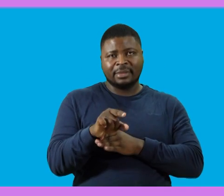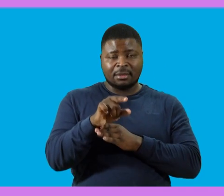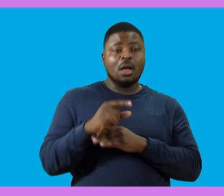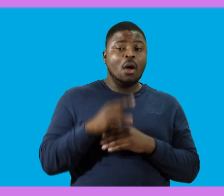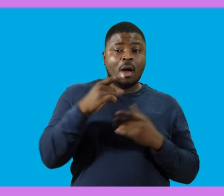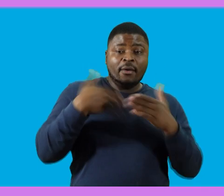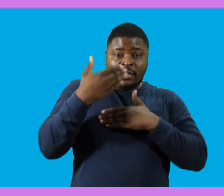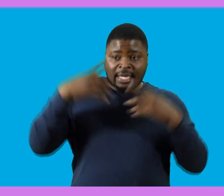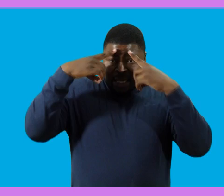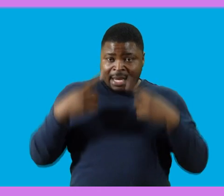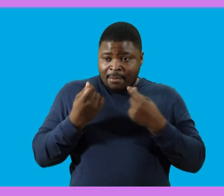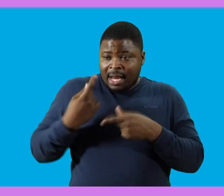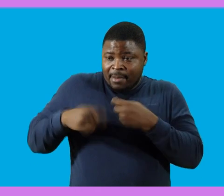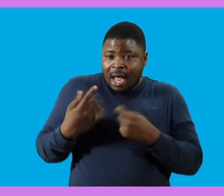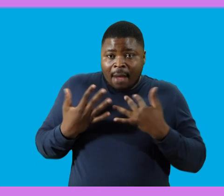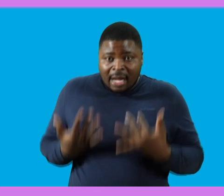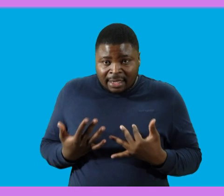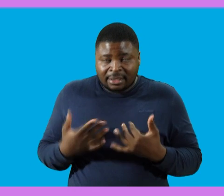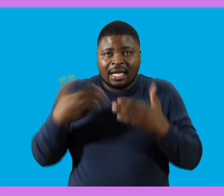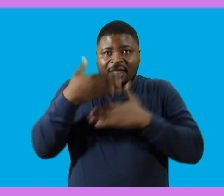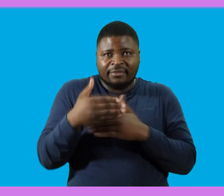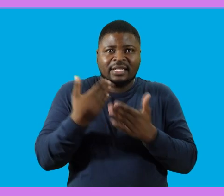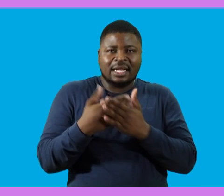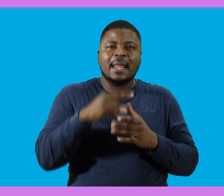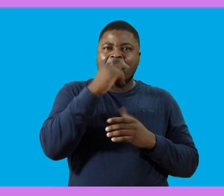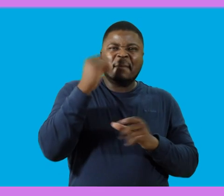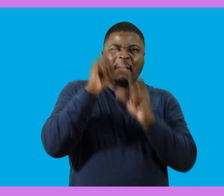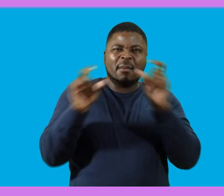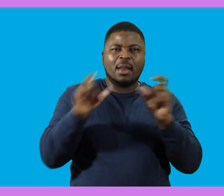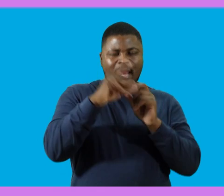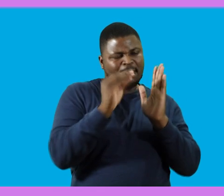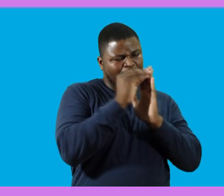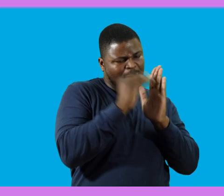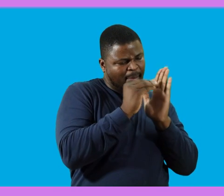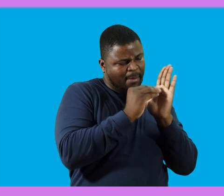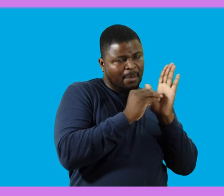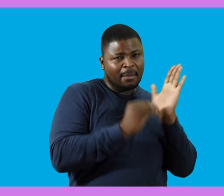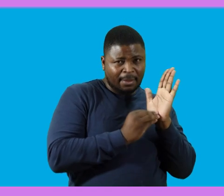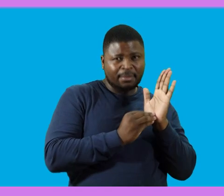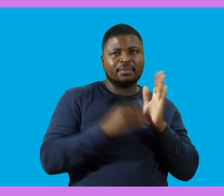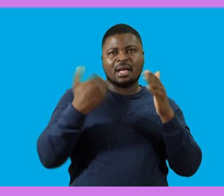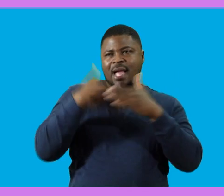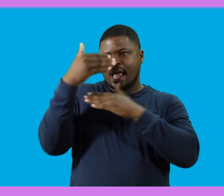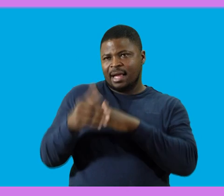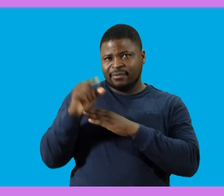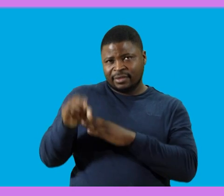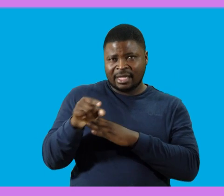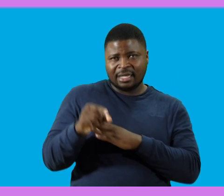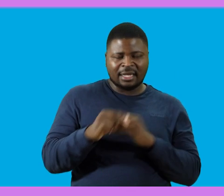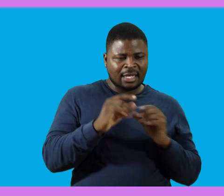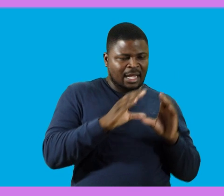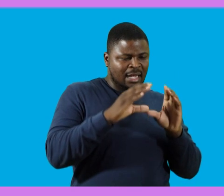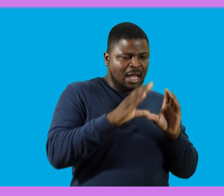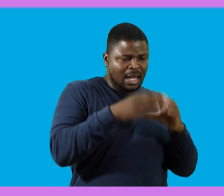are willing to spend, make a list of all the people you want to invite. Then split your budget up into